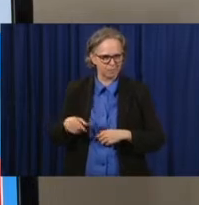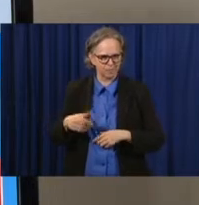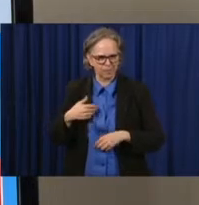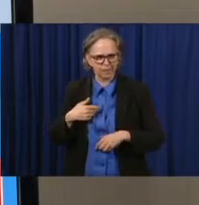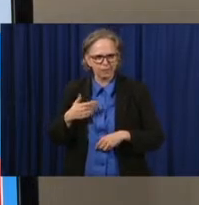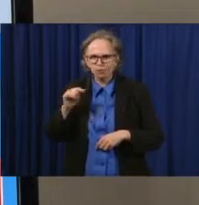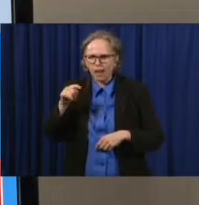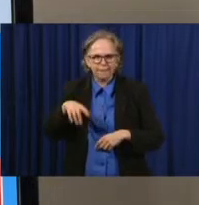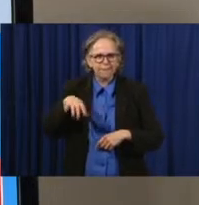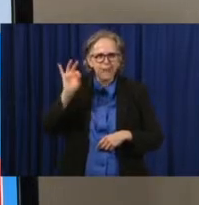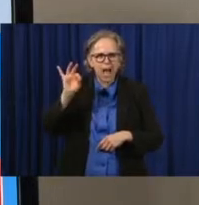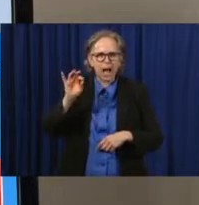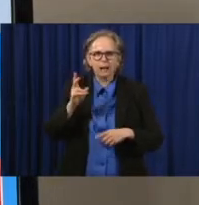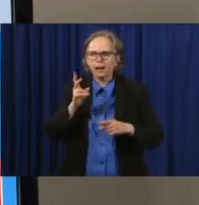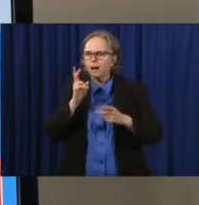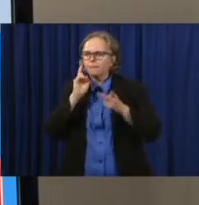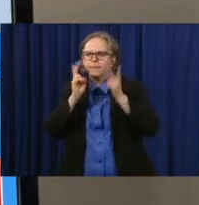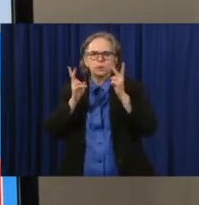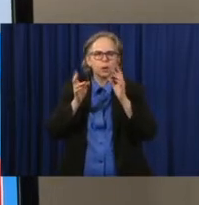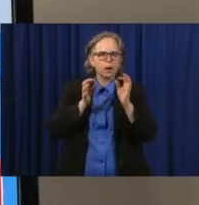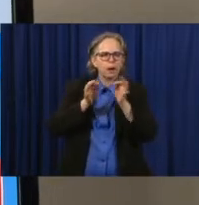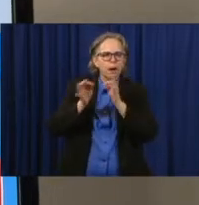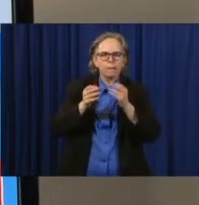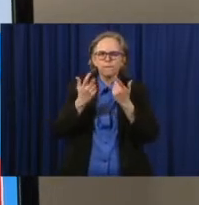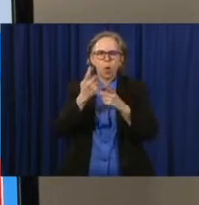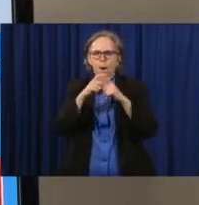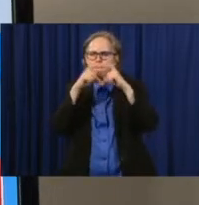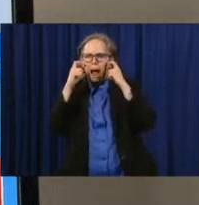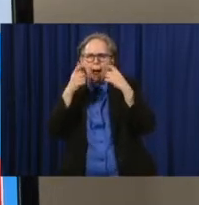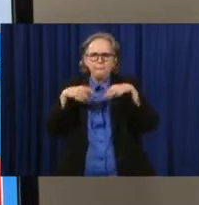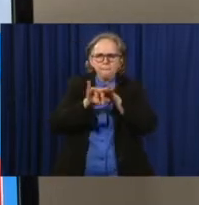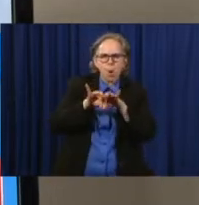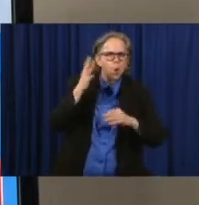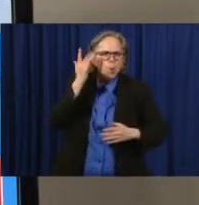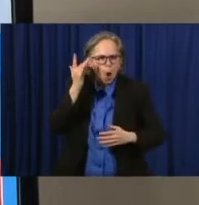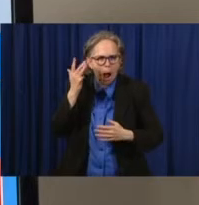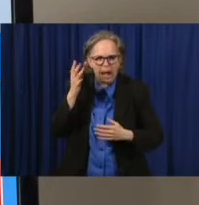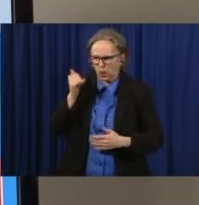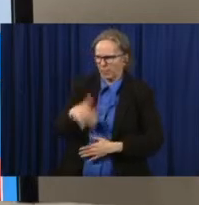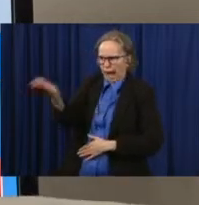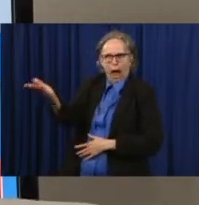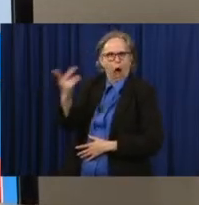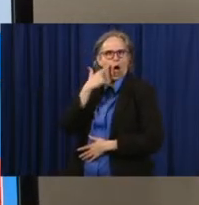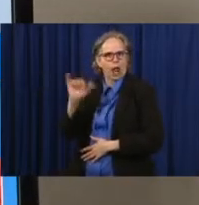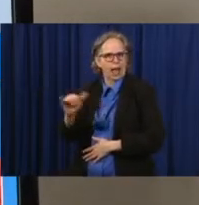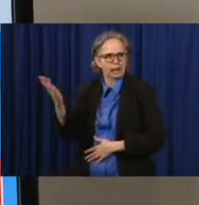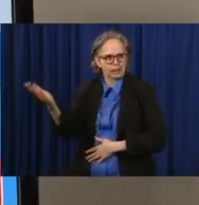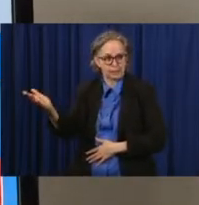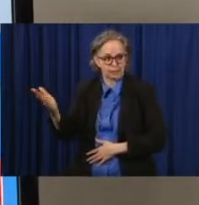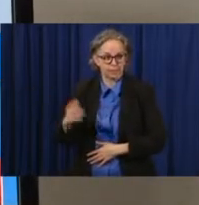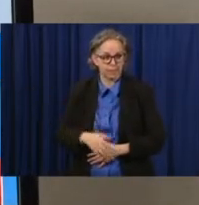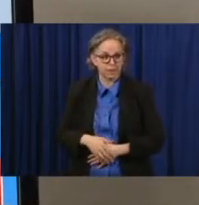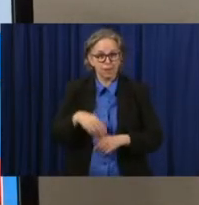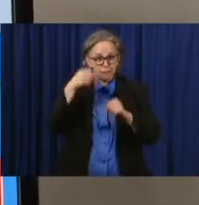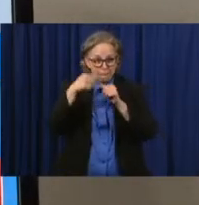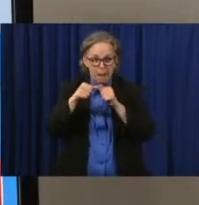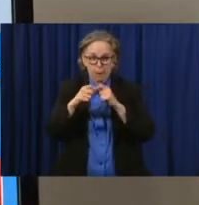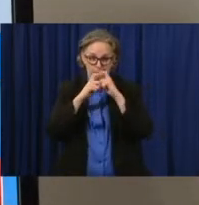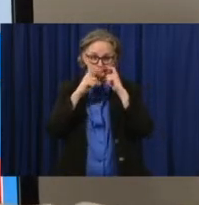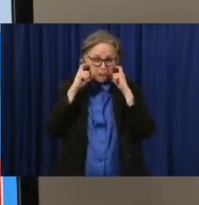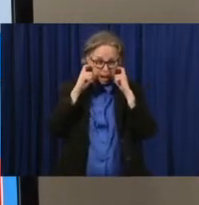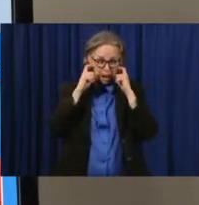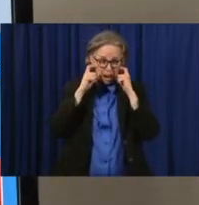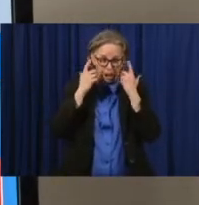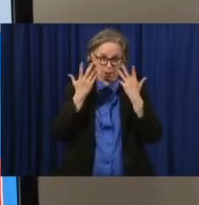explain how important masks are. He's looking at the evidence, and he's just really showing that, remember, masks really help with